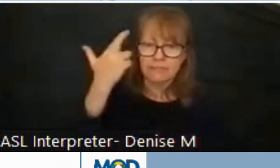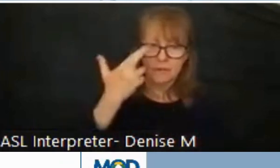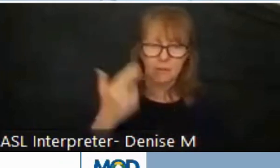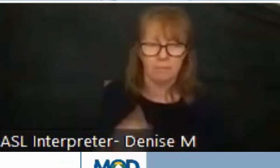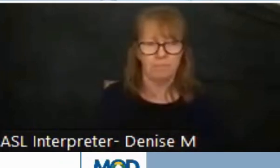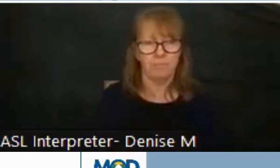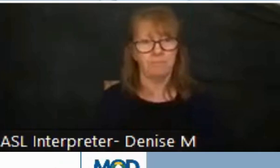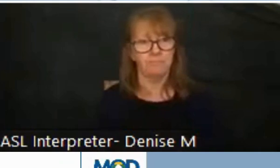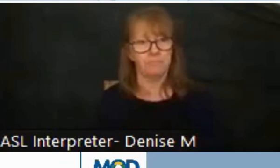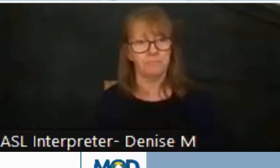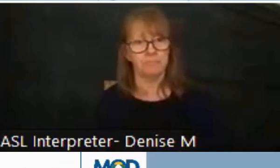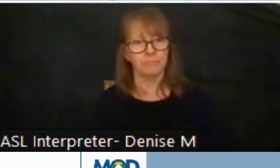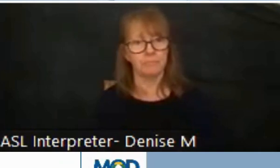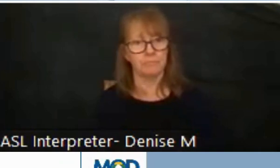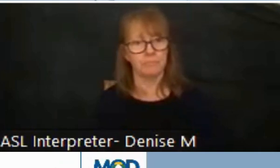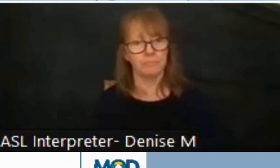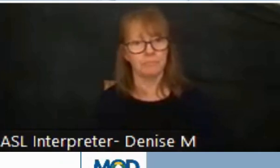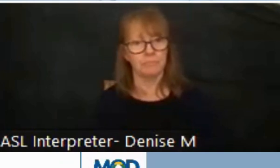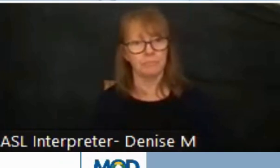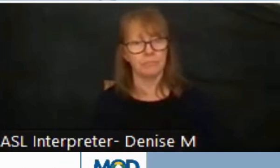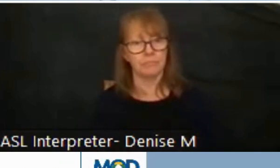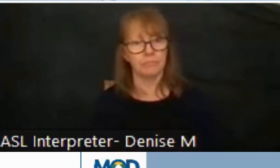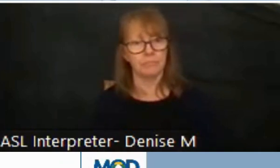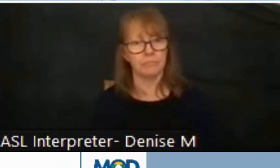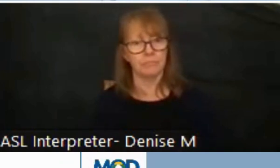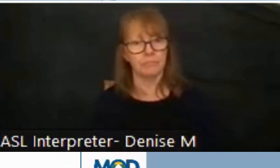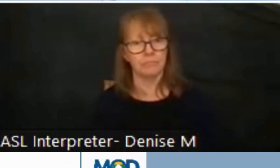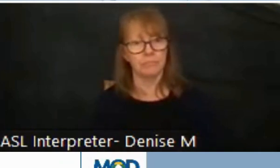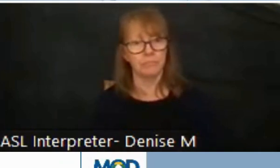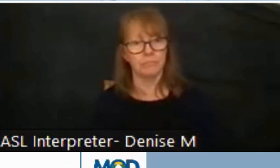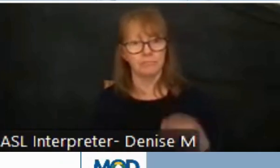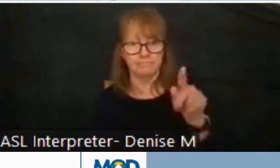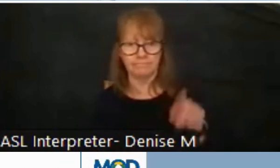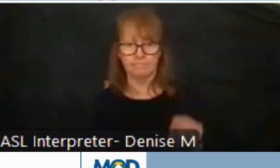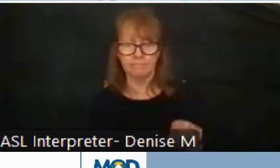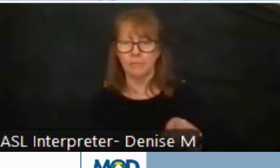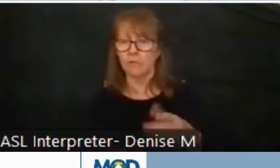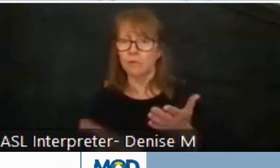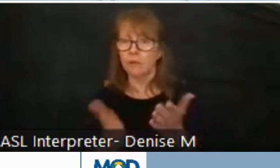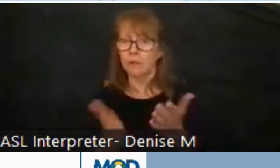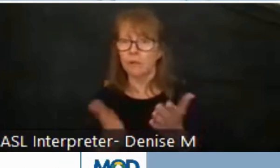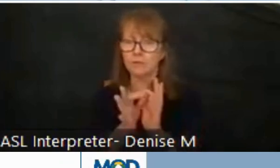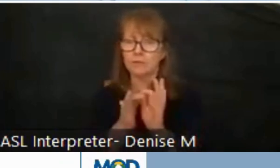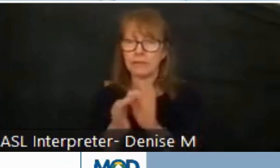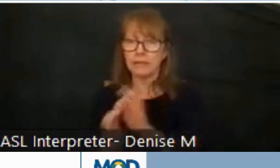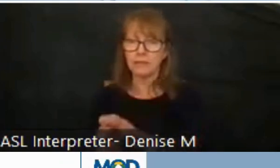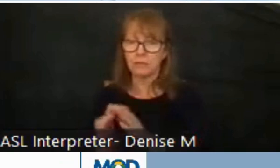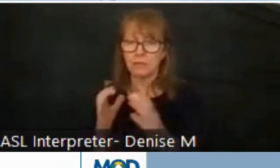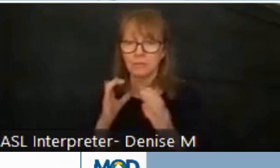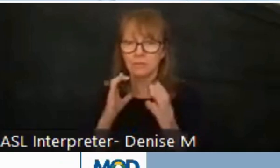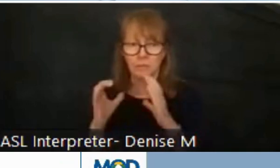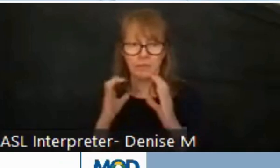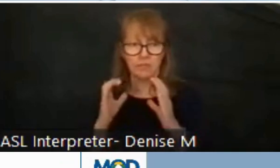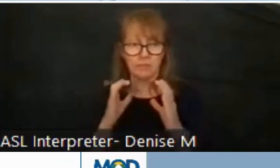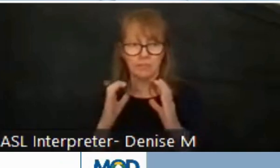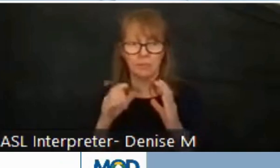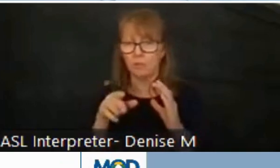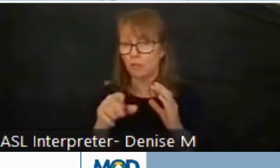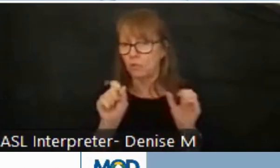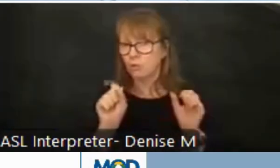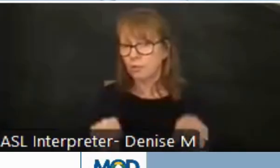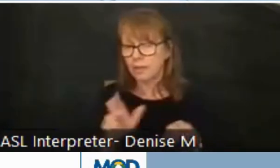Let's look at some requests about communication. You can use Zoom reactions